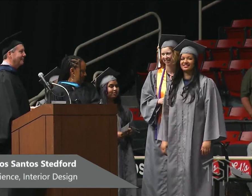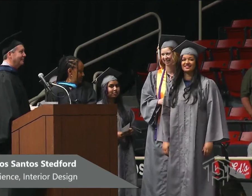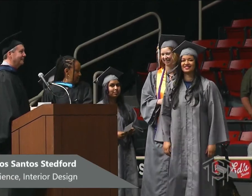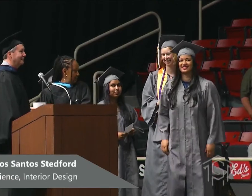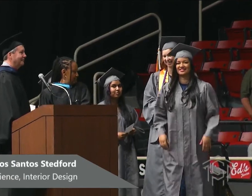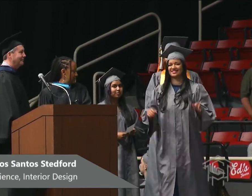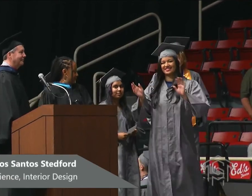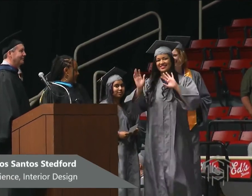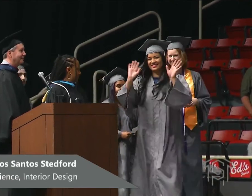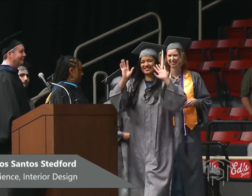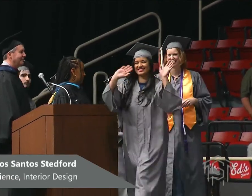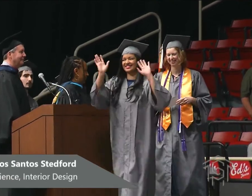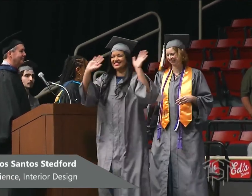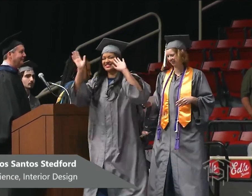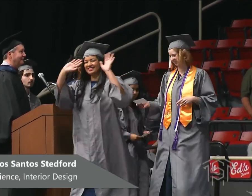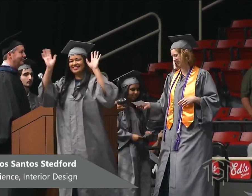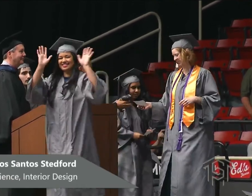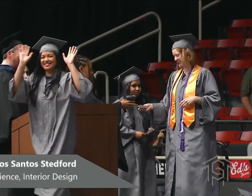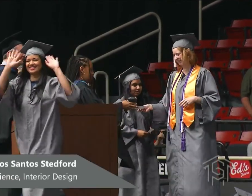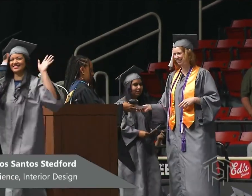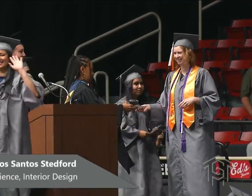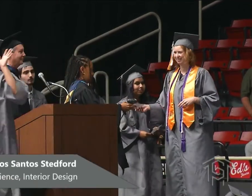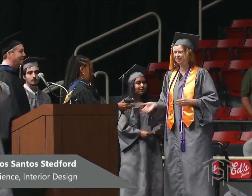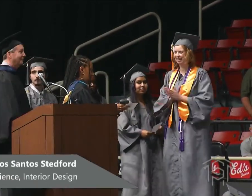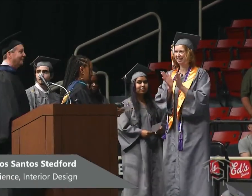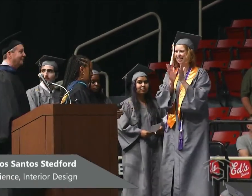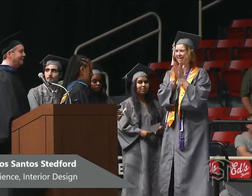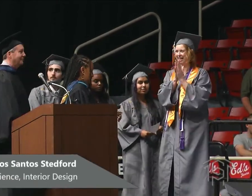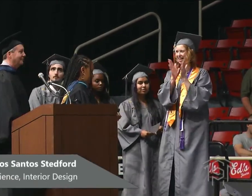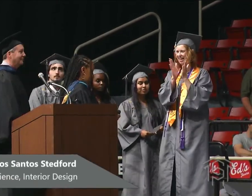Danielle Alvarenga Dos Santos Stedford.